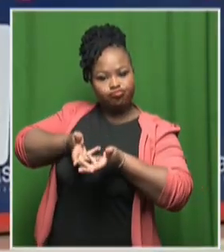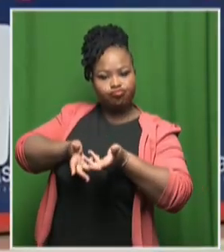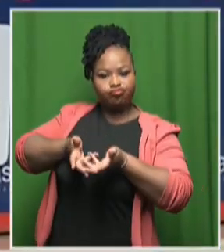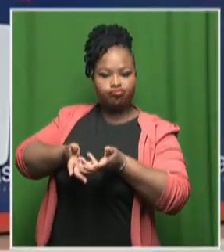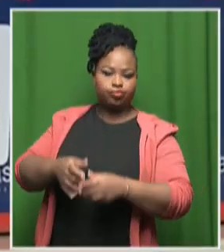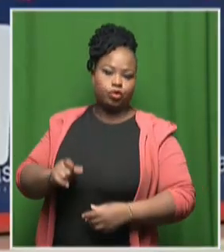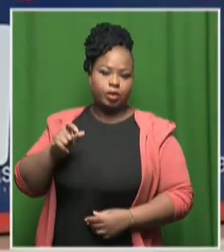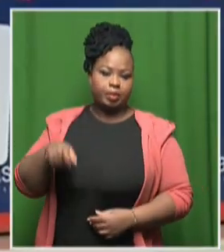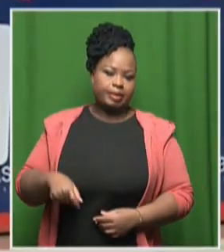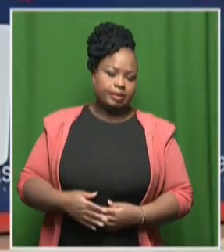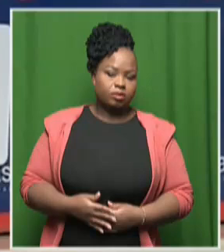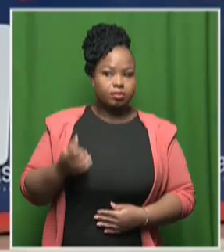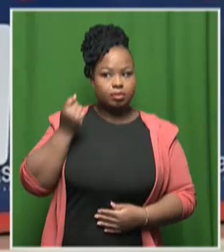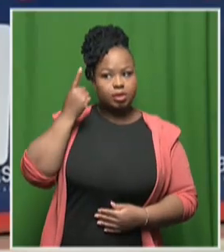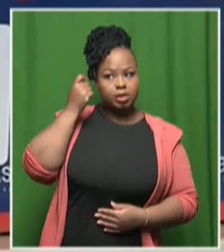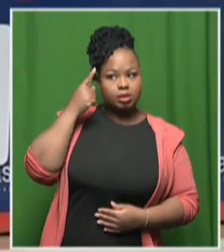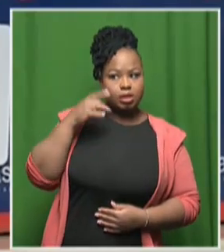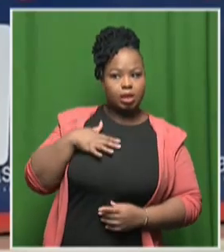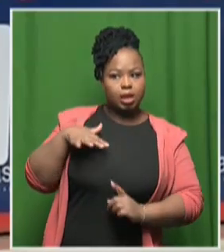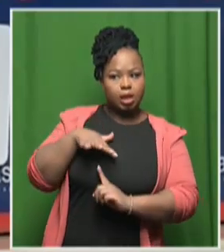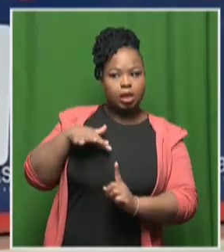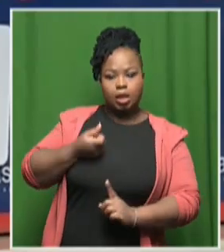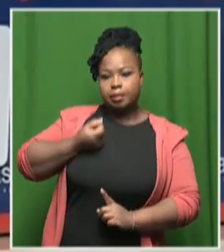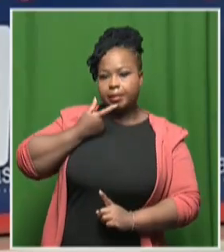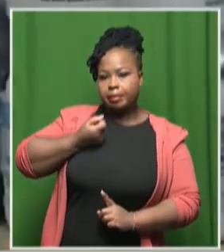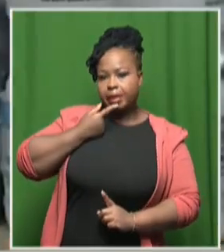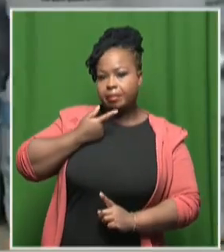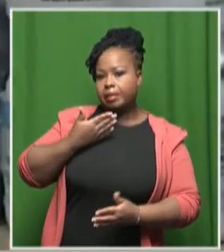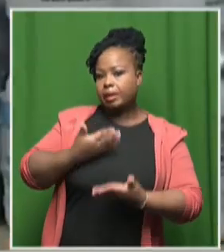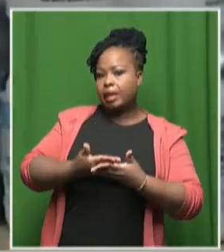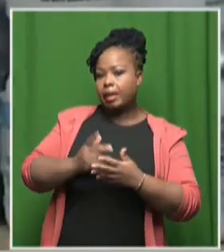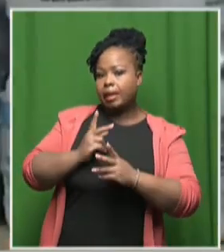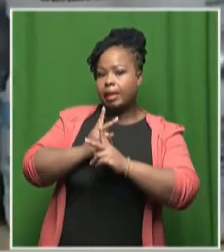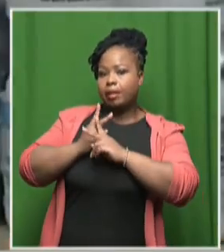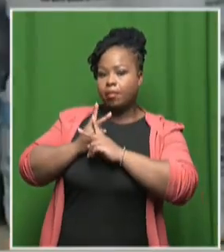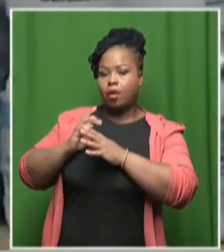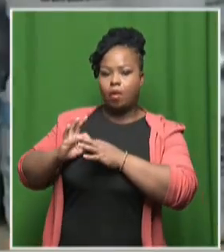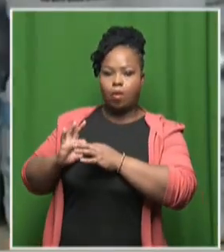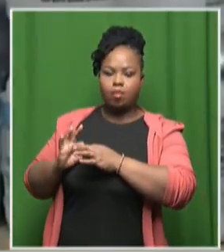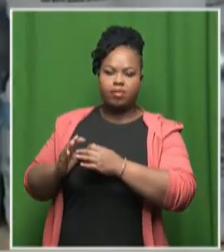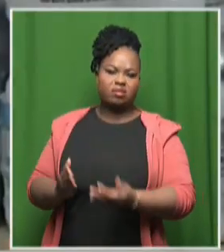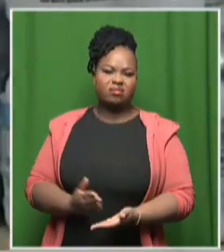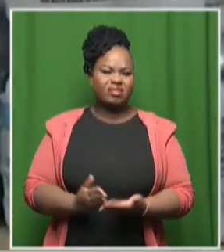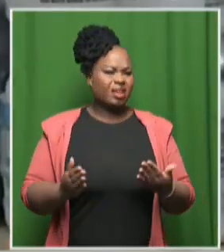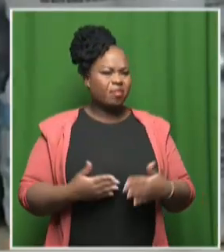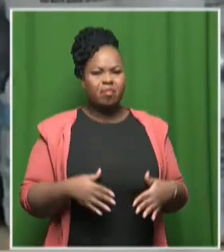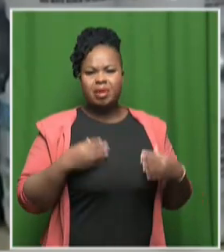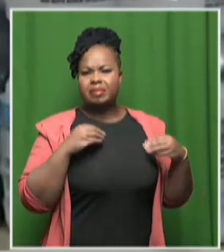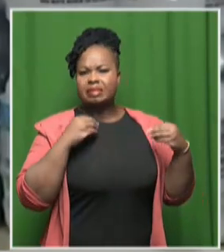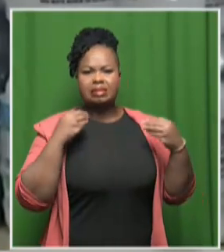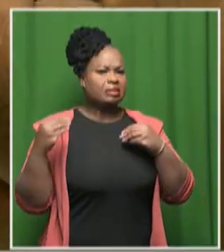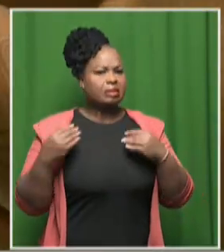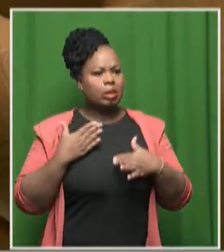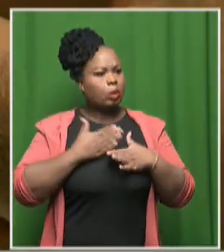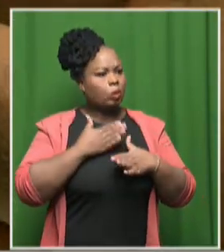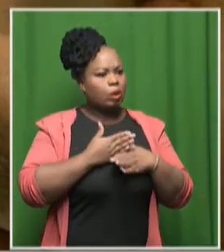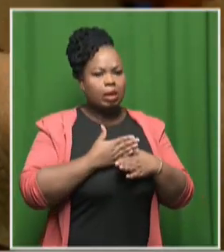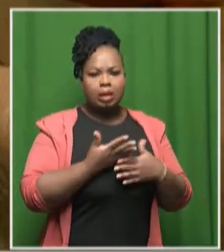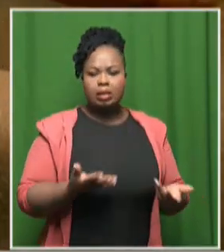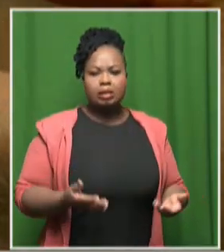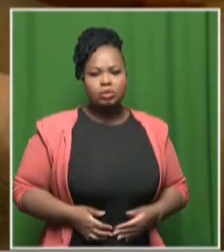and the patient to understand their circumstances. They can keep the medication, but also some people are working who have to take this